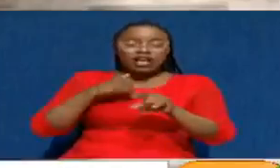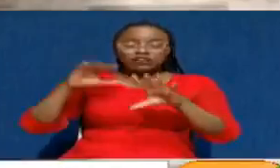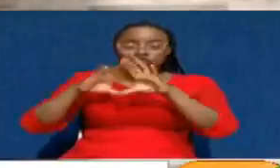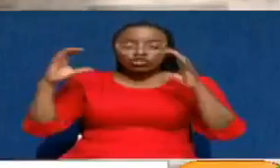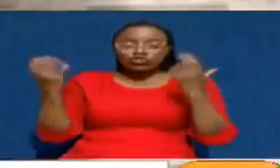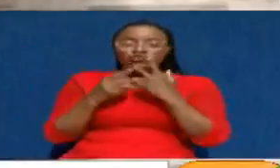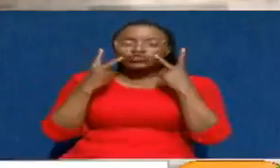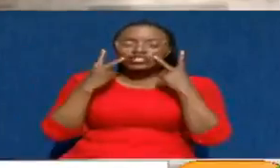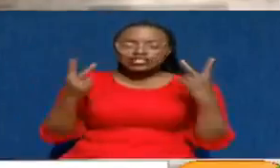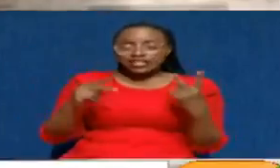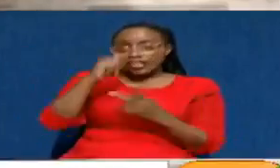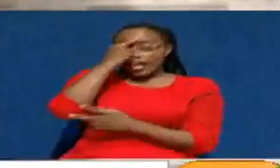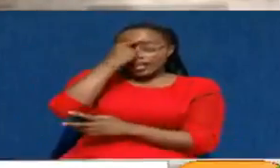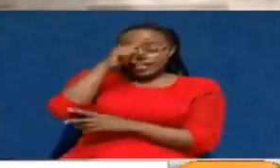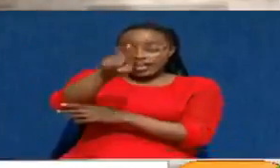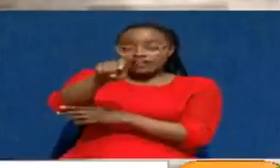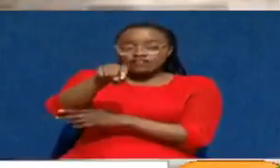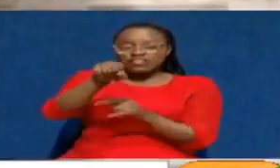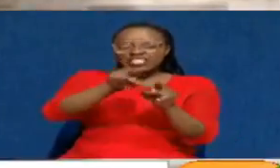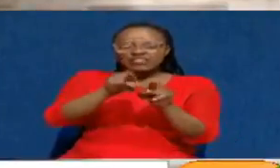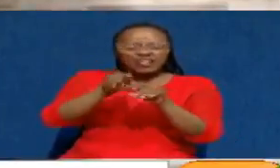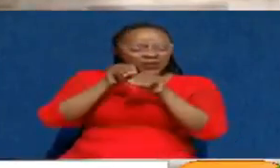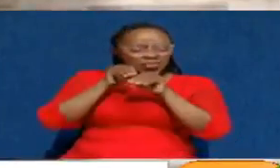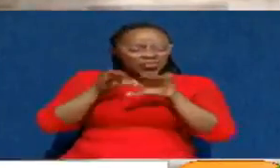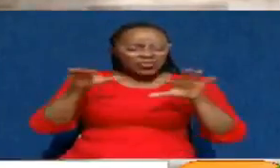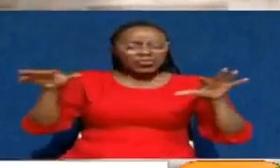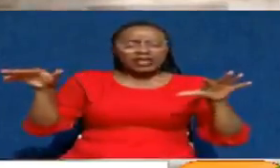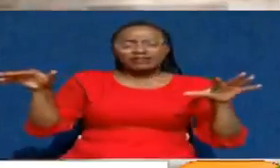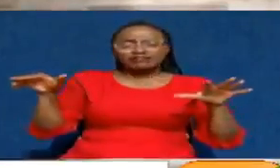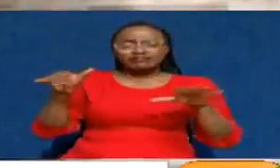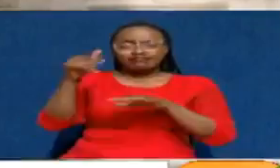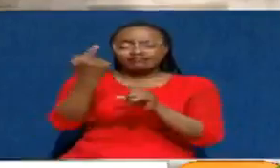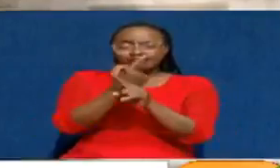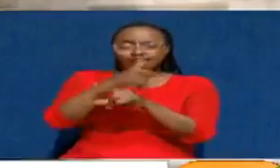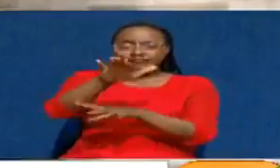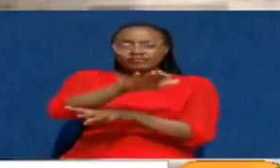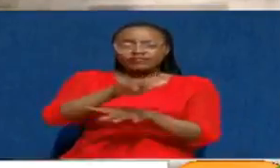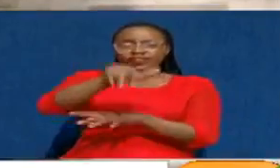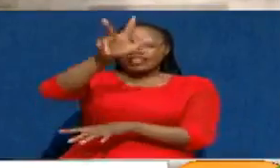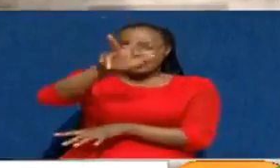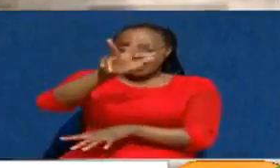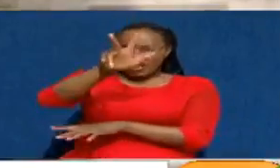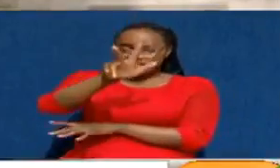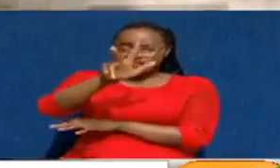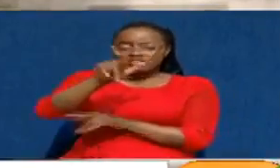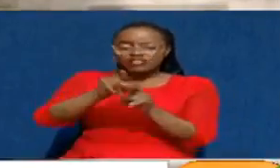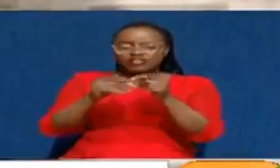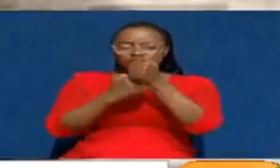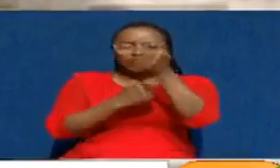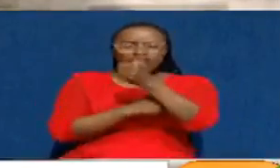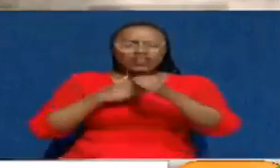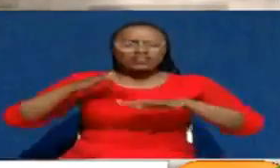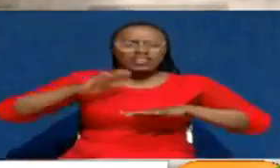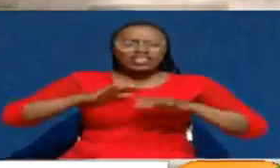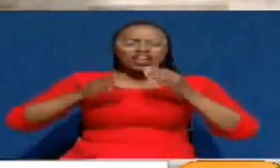globally, we're seeing the Delta variant as the most prevalent variant everywhere. In terms of going for for a booster, we do not have